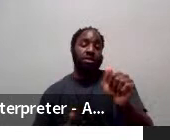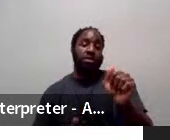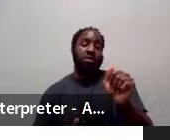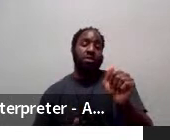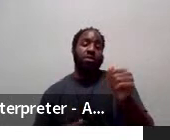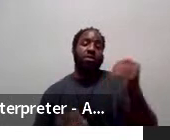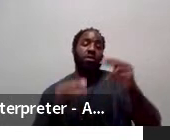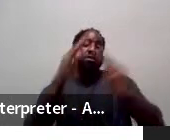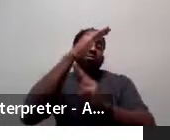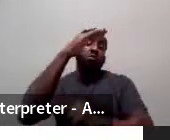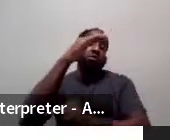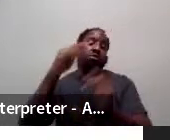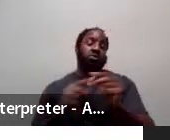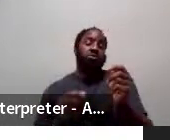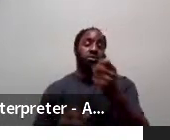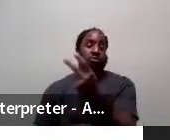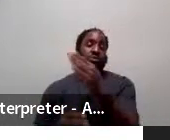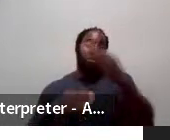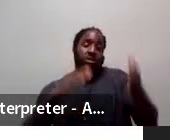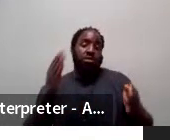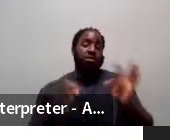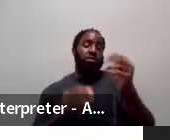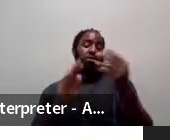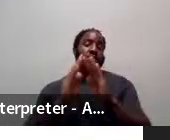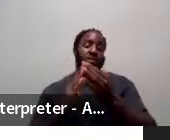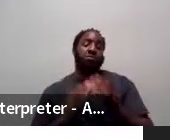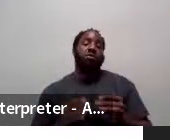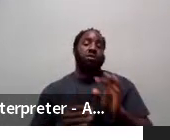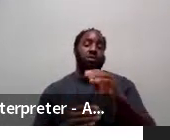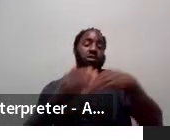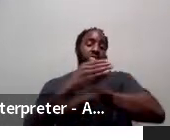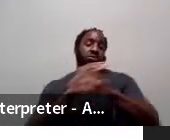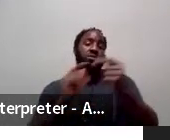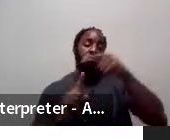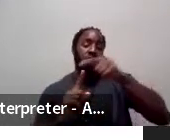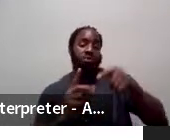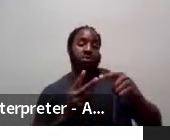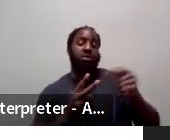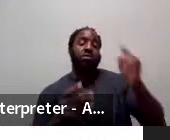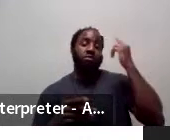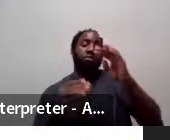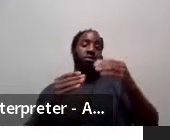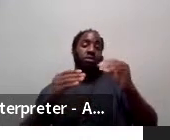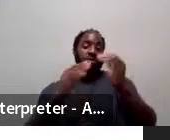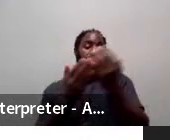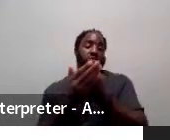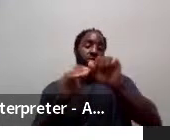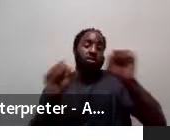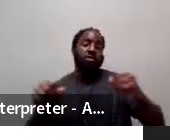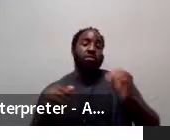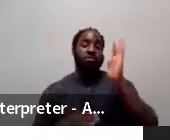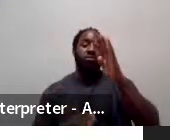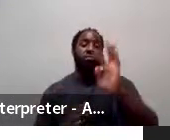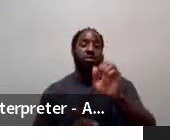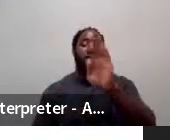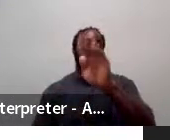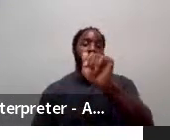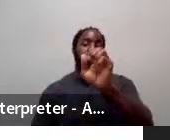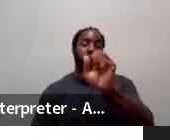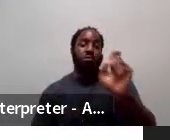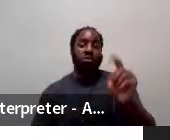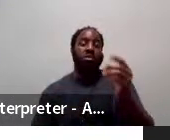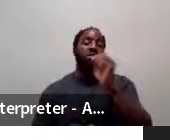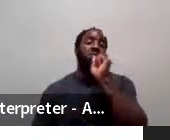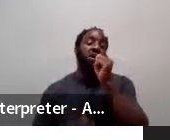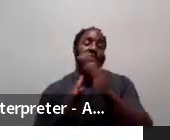a bridge to these two sides of the community. Entry points here for the new station will be on the Bassett Avenue private